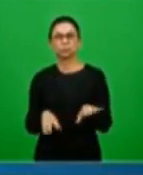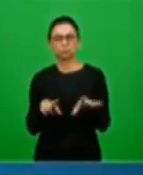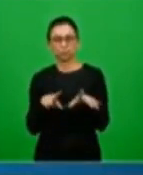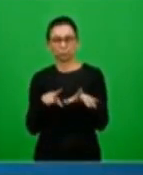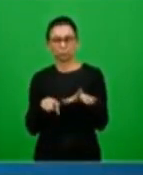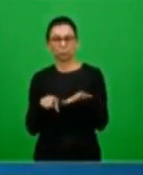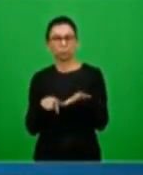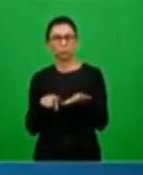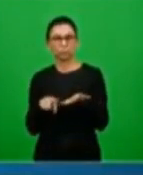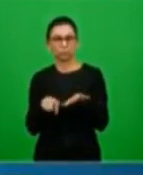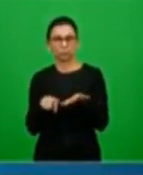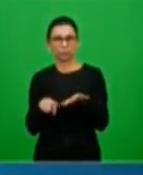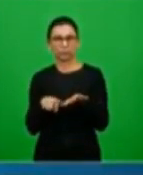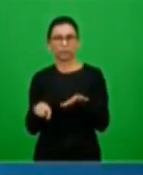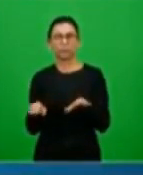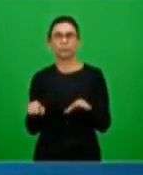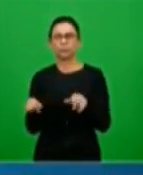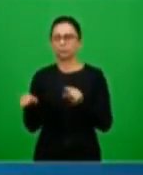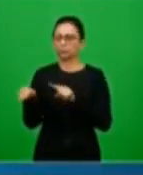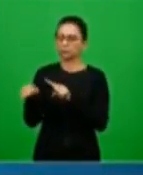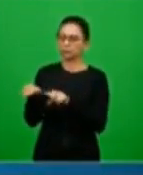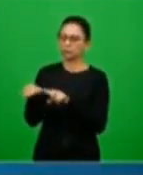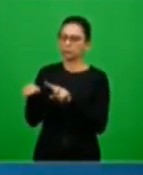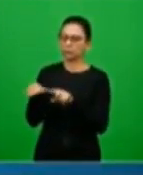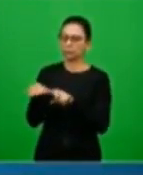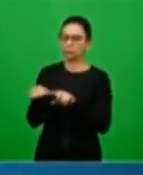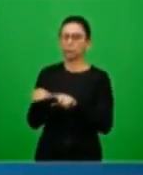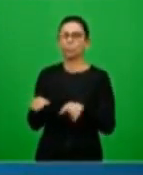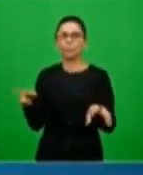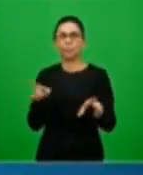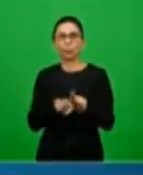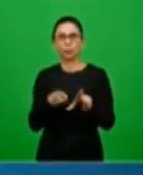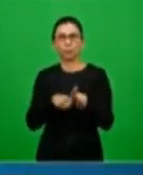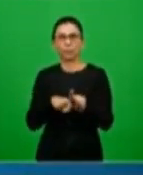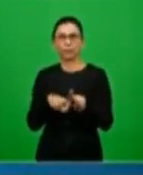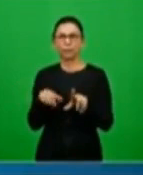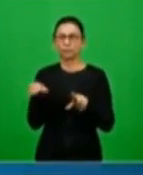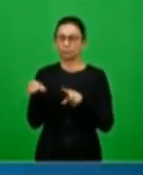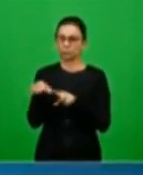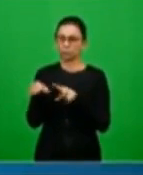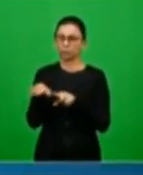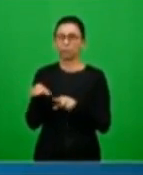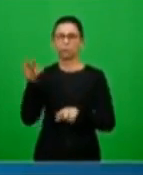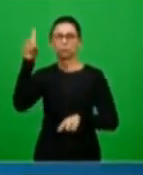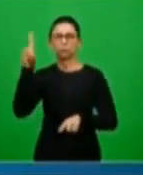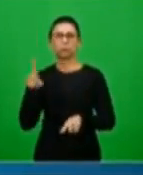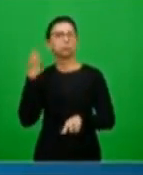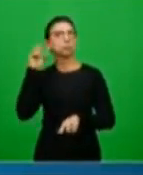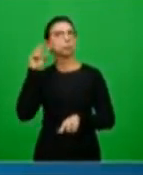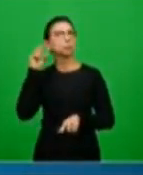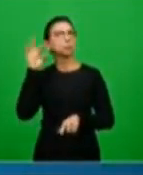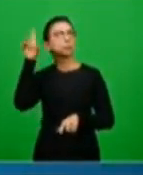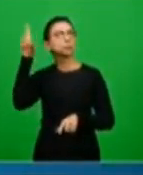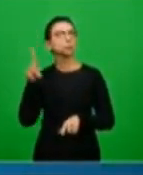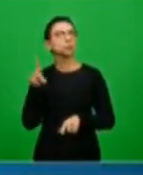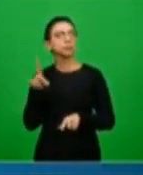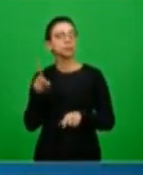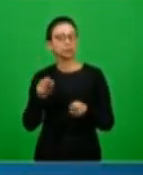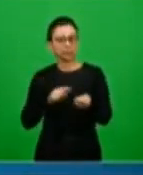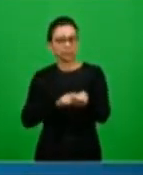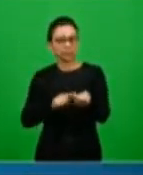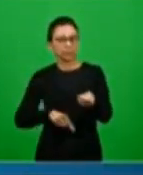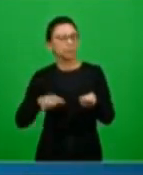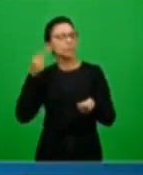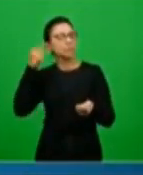He had to put blood on the thumb of his right hand, his big toe, and on his